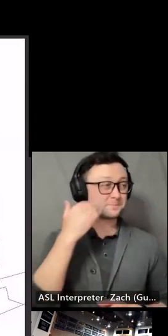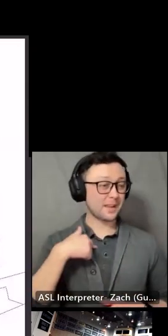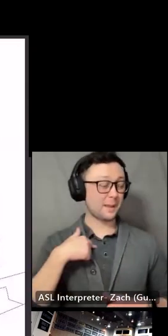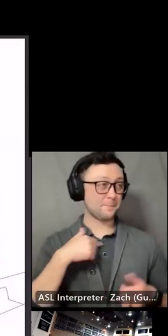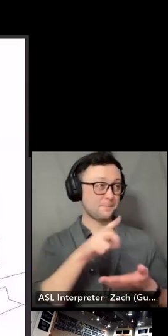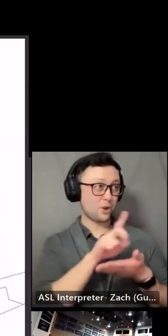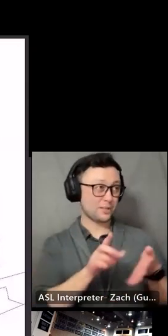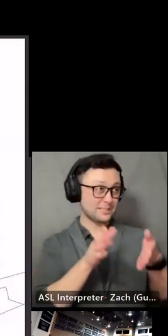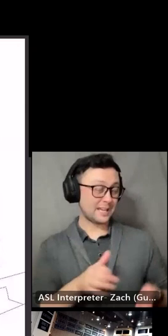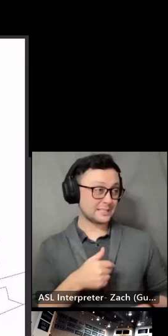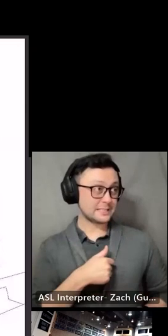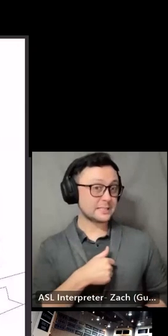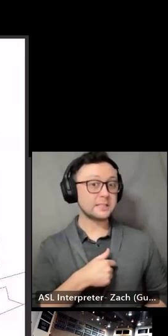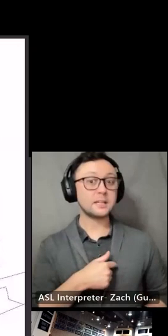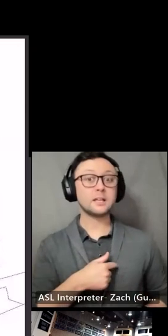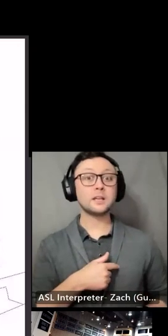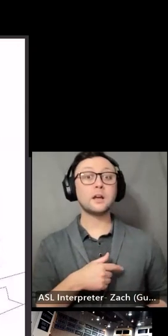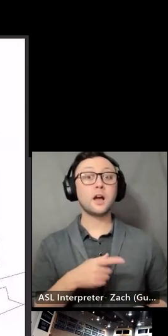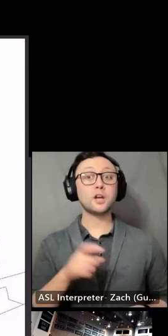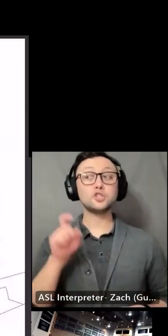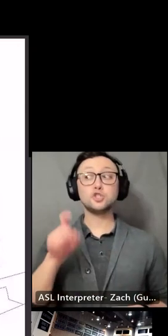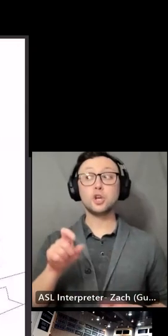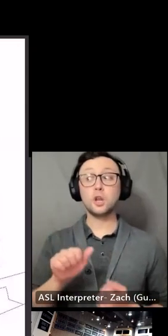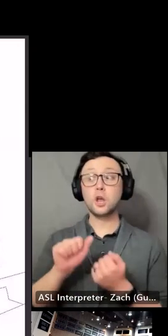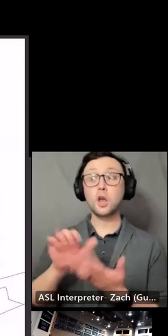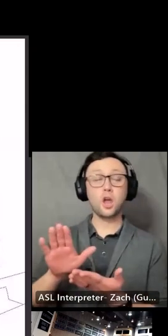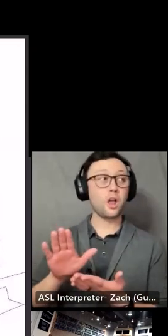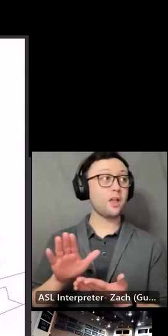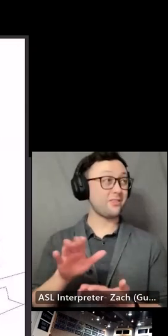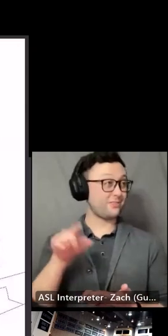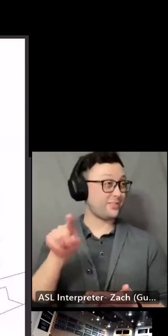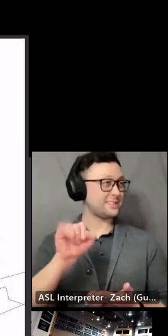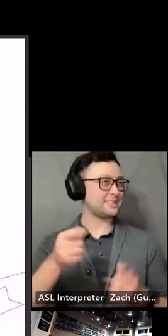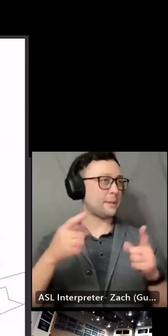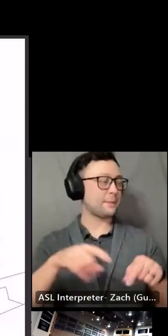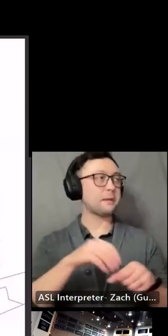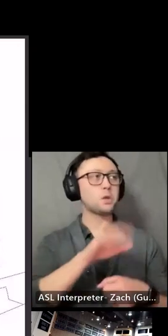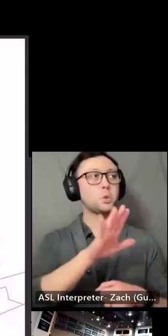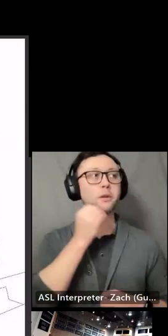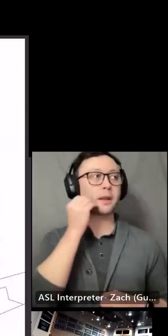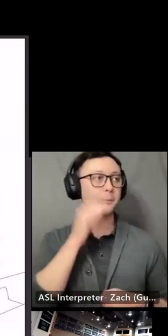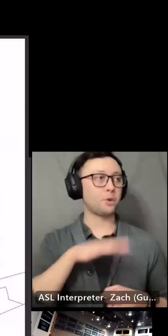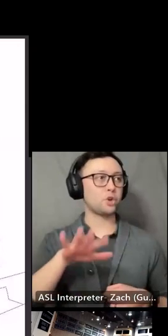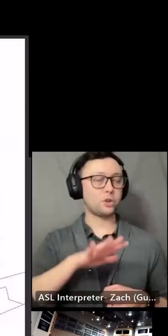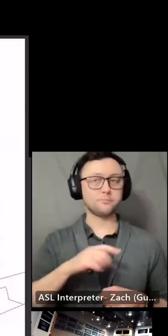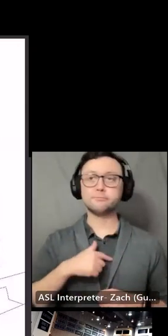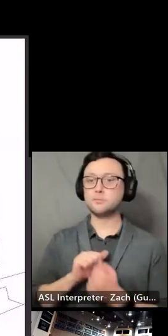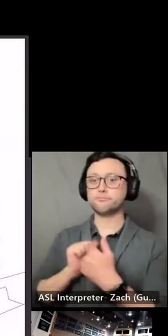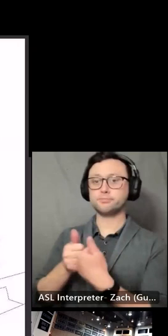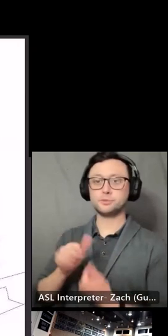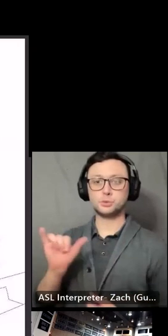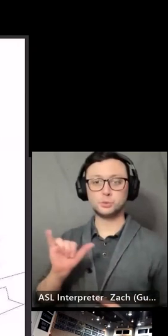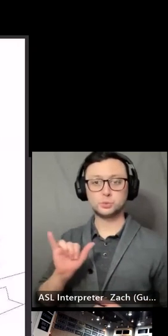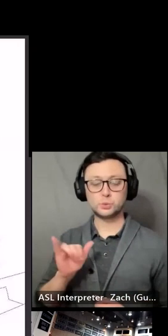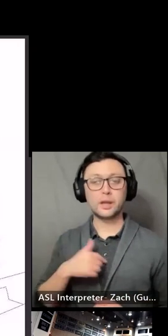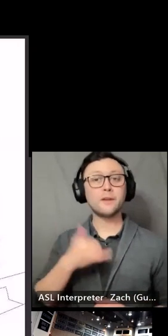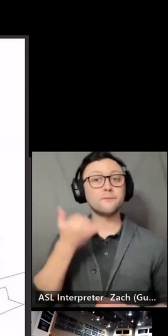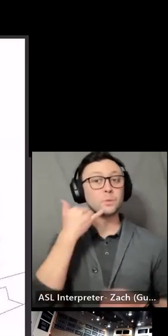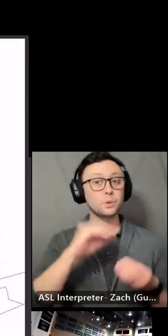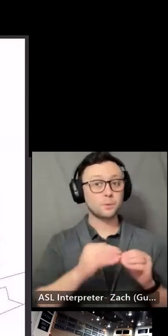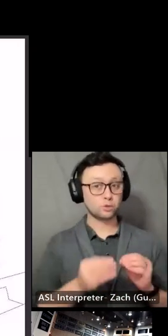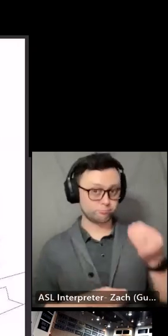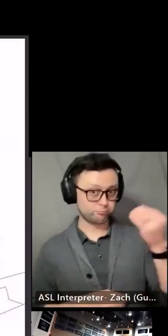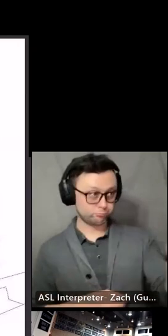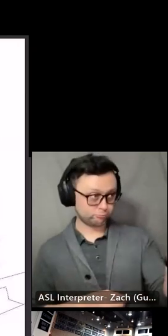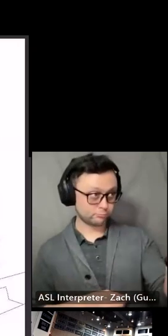I should treat this as if it was going on in my neighborhood. And I gave them my phone number. And I said, if you